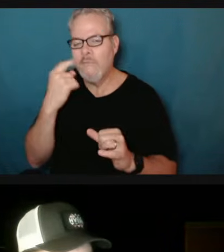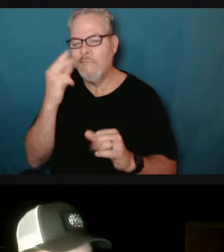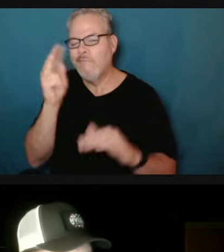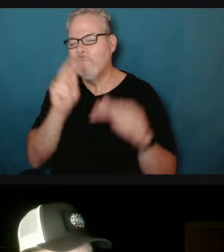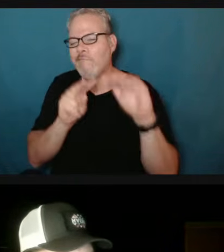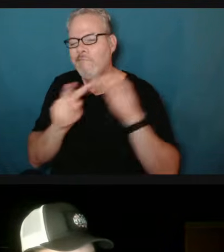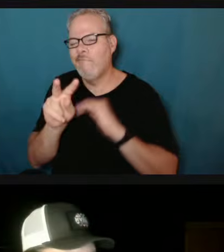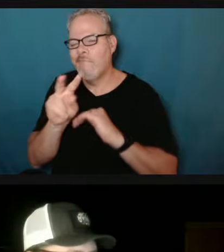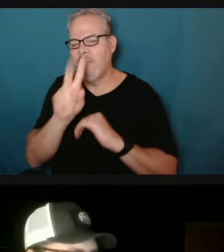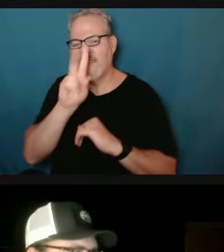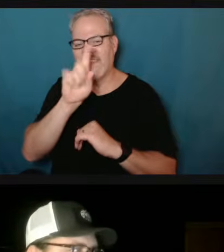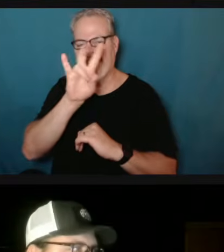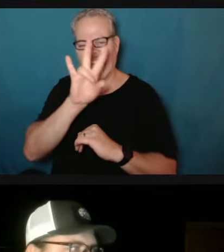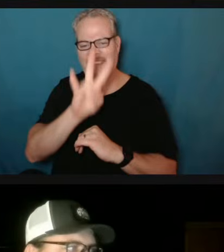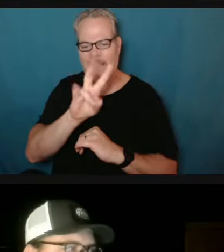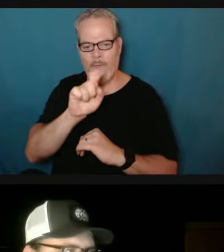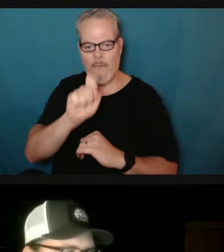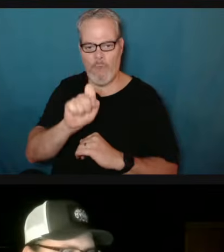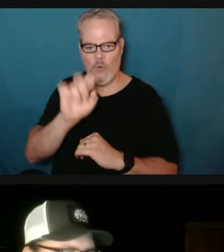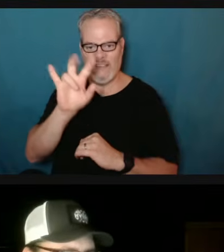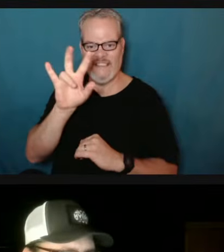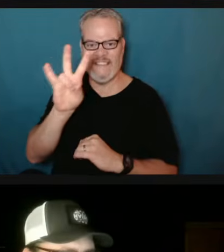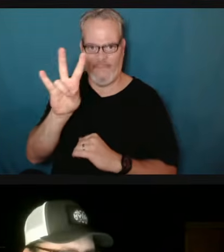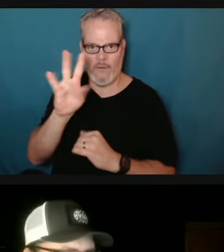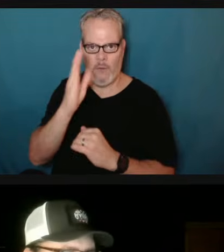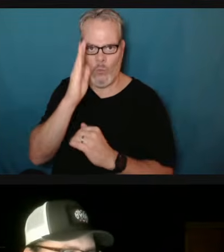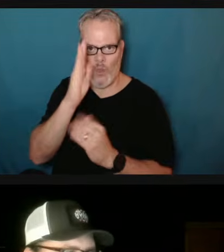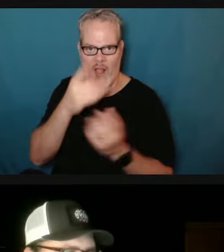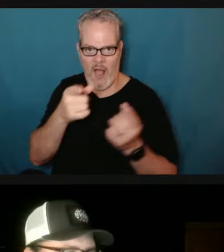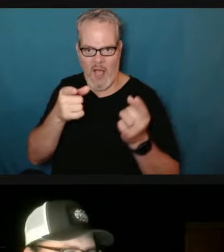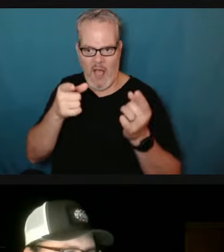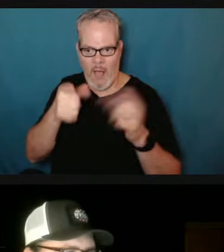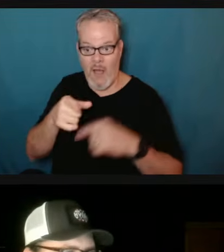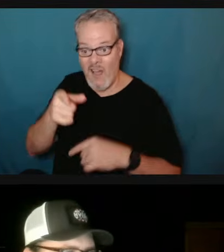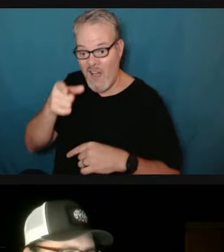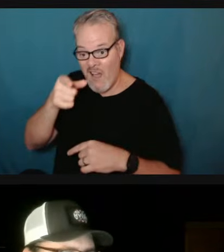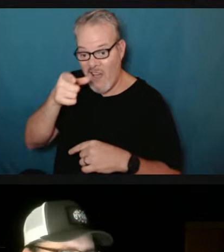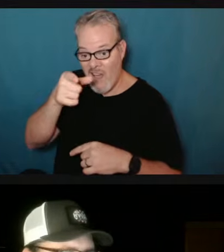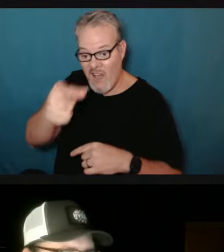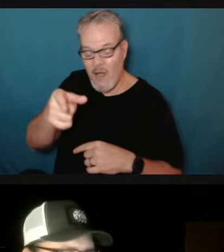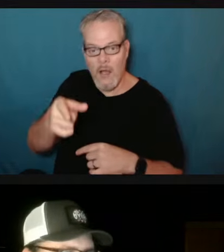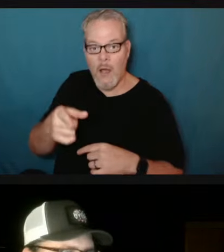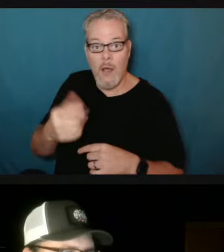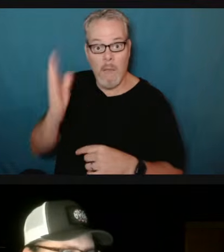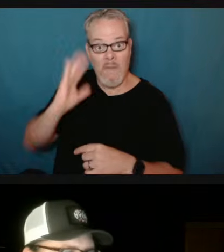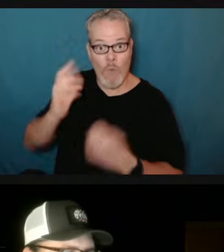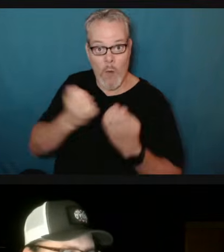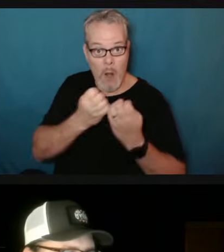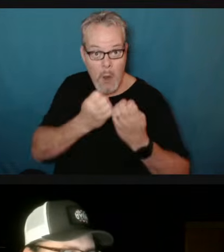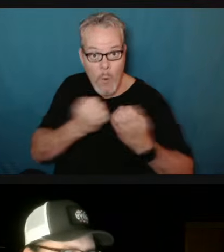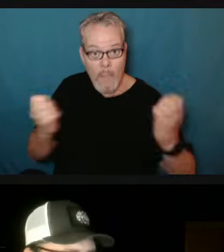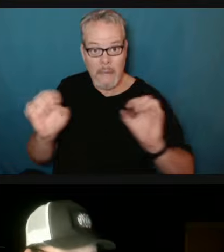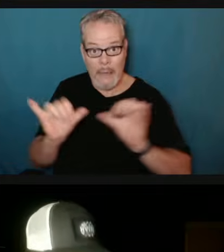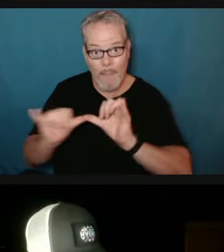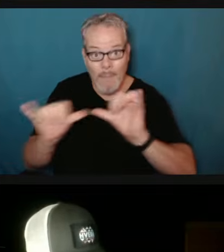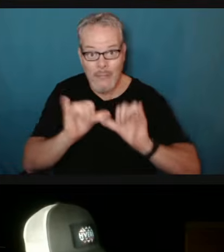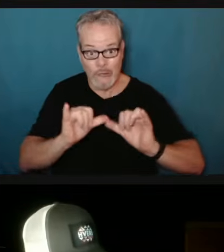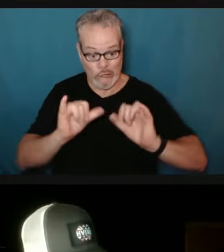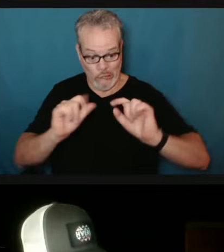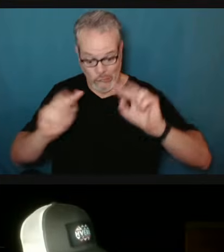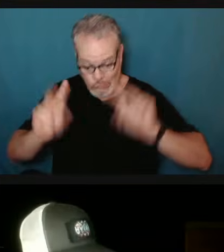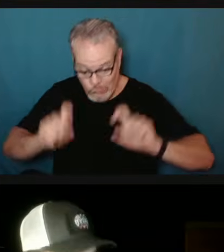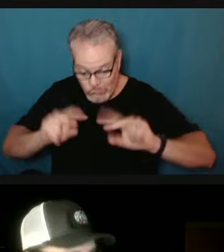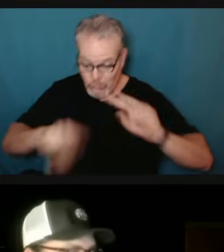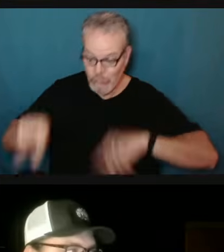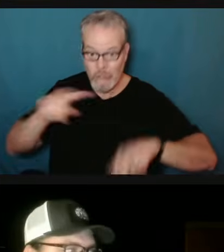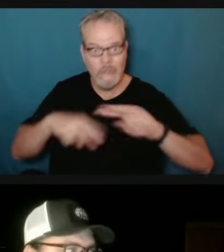on most of the literature and information boards now. There were not as many instruments, seismometers back at that time, and there are